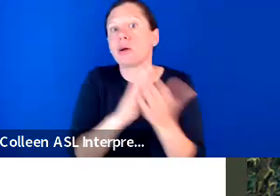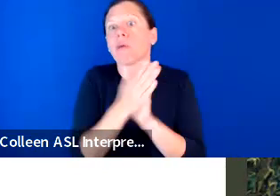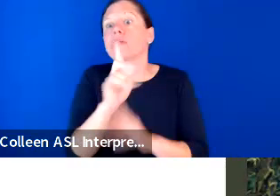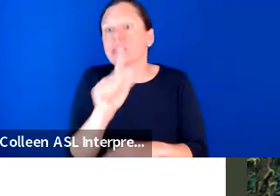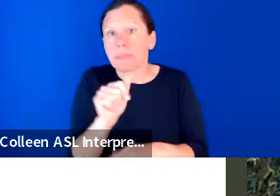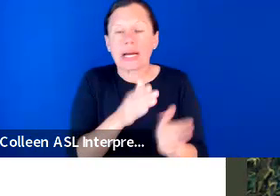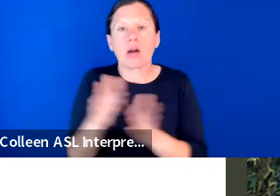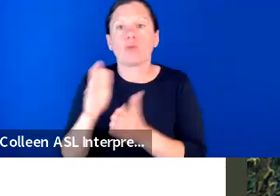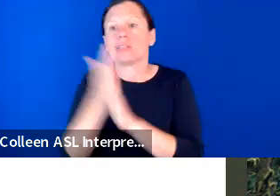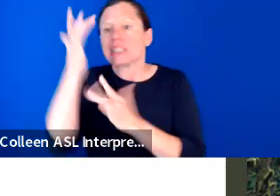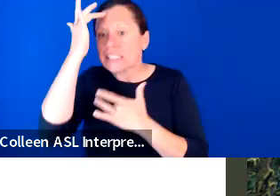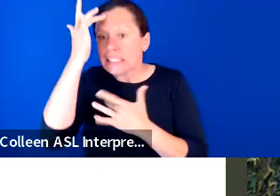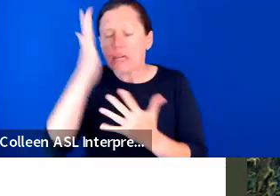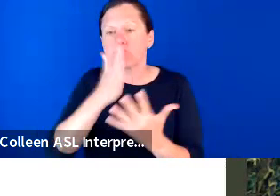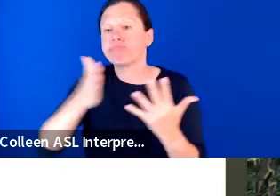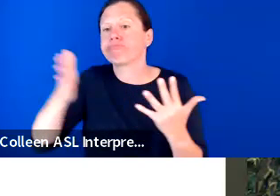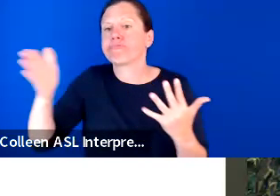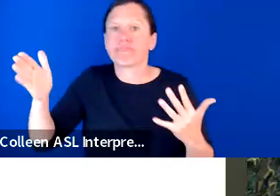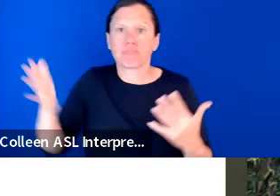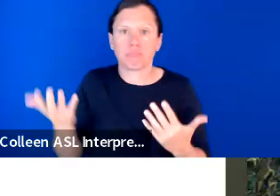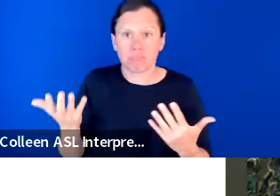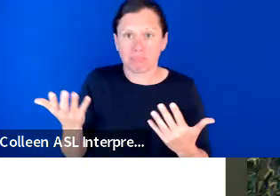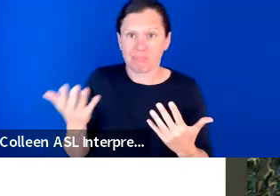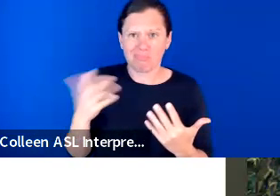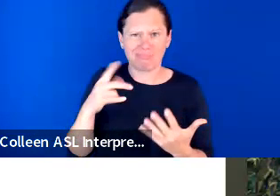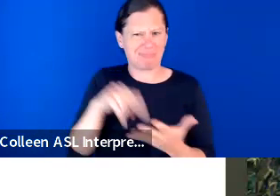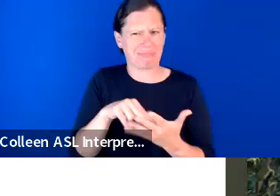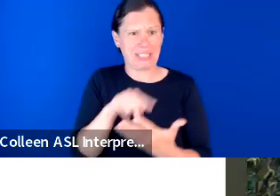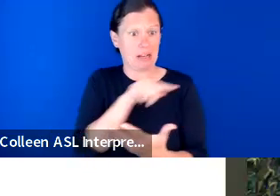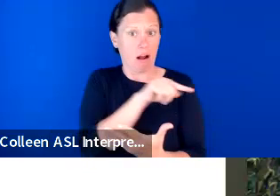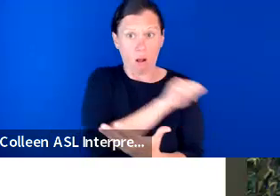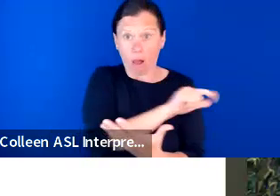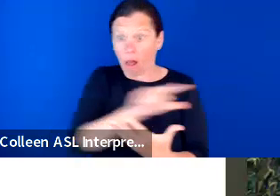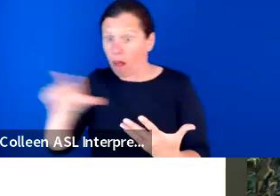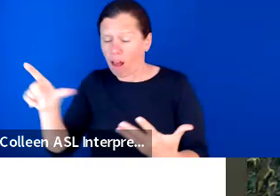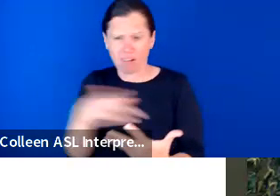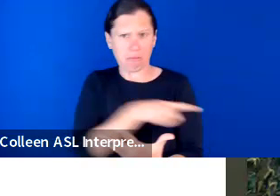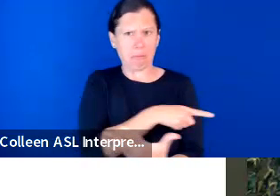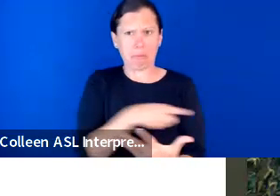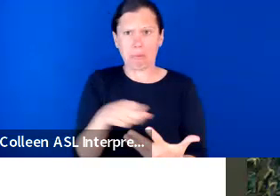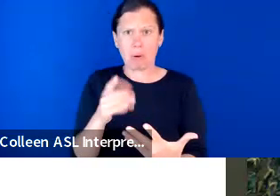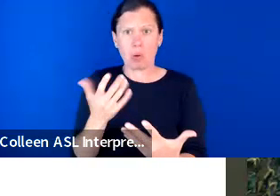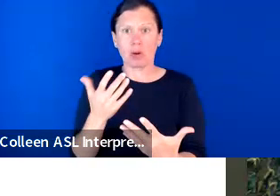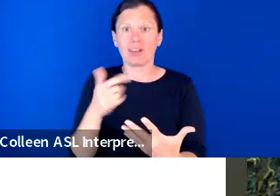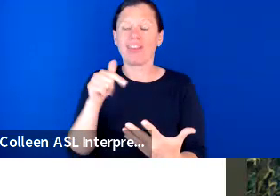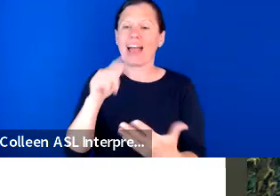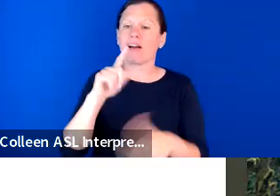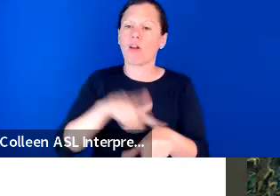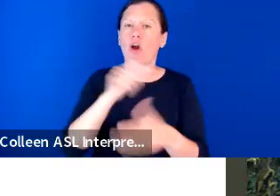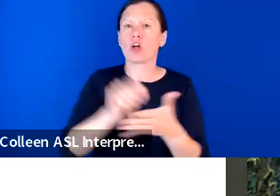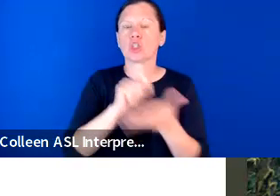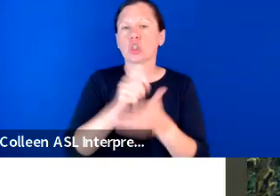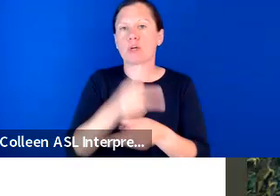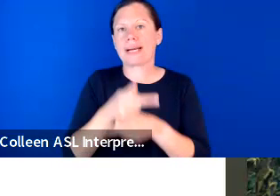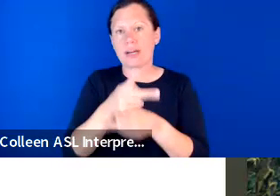A lot of people don't realize what a broad range of services can be included when we talk about long-term care. We often